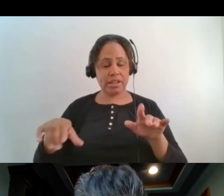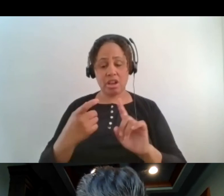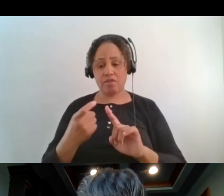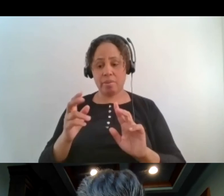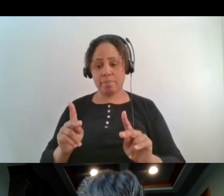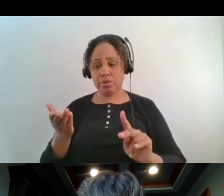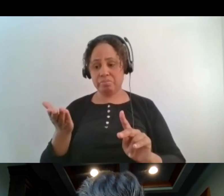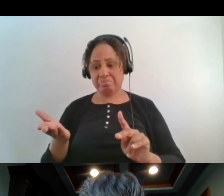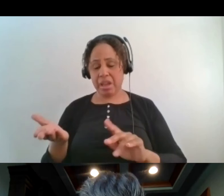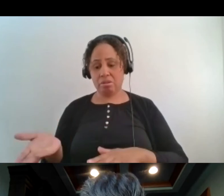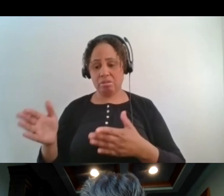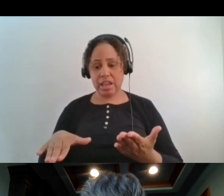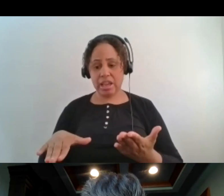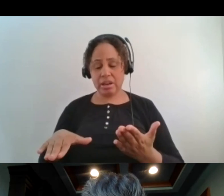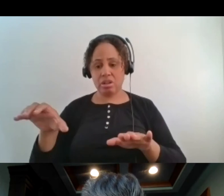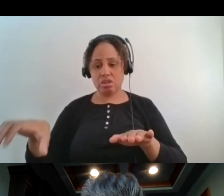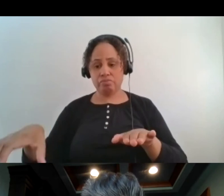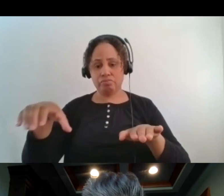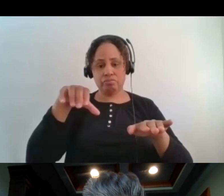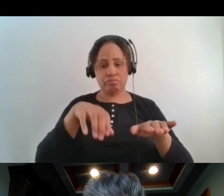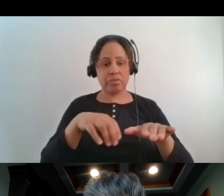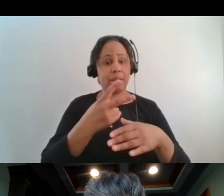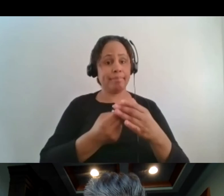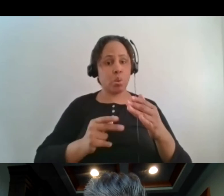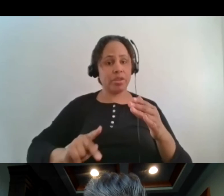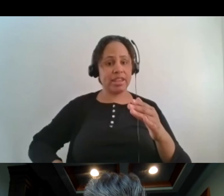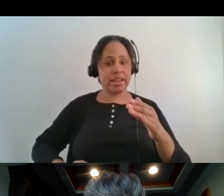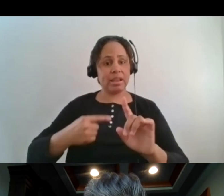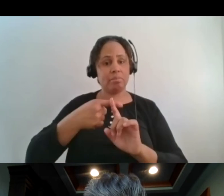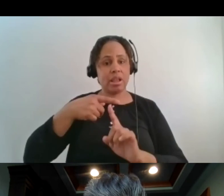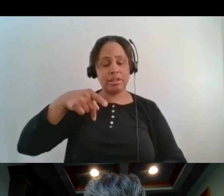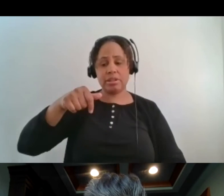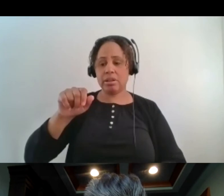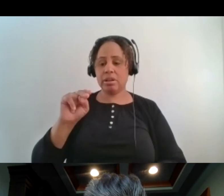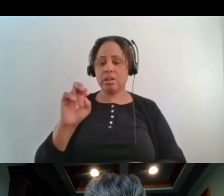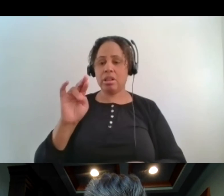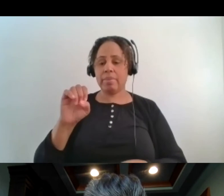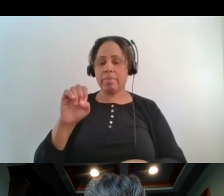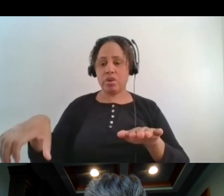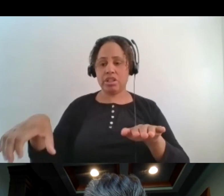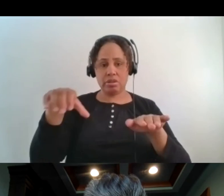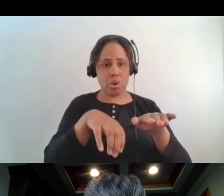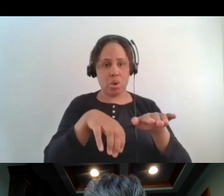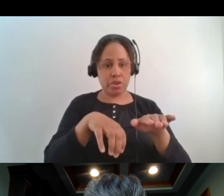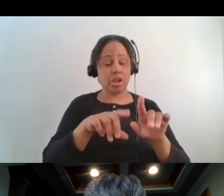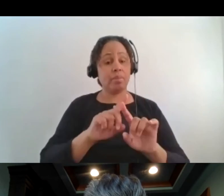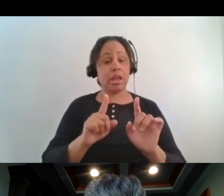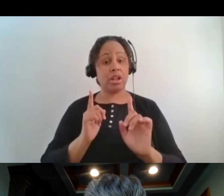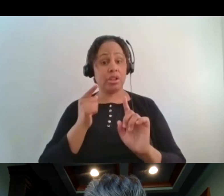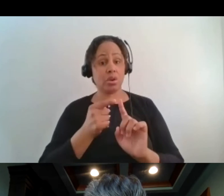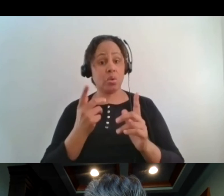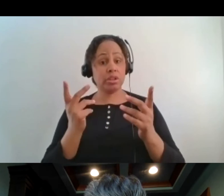their pancreas. This is obviously a bigger operation than getting a kidney transplant alone. But the goal is to cure